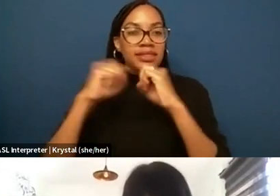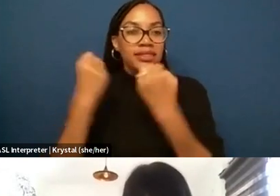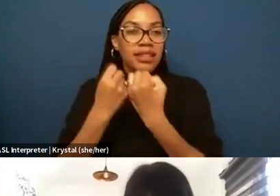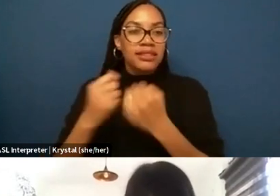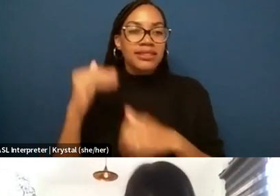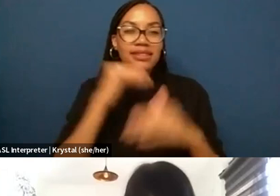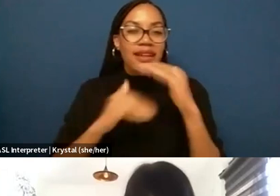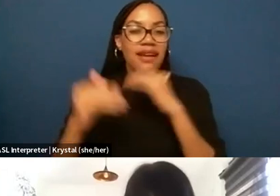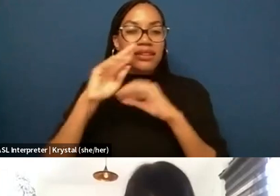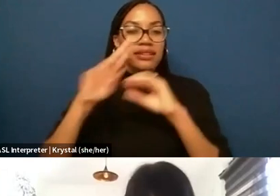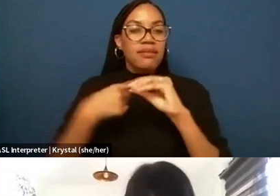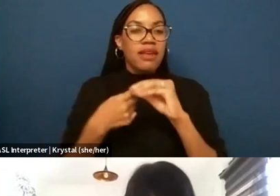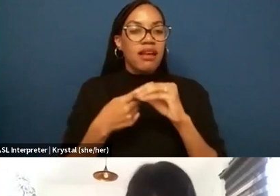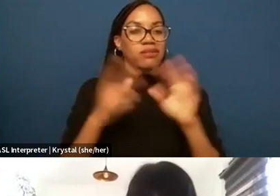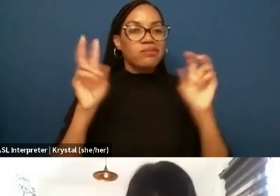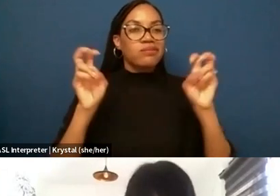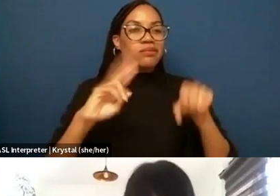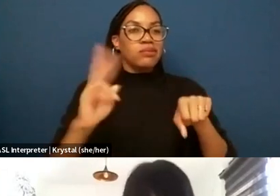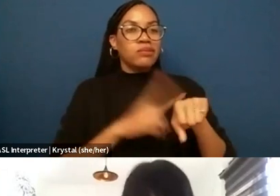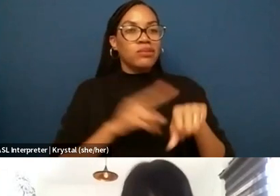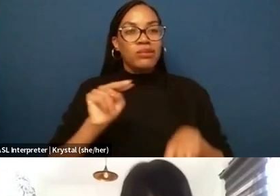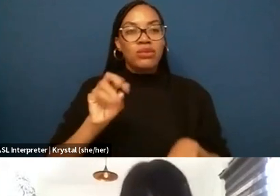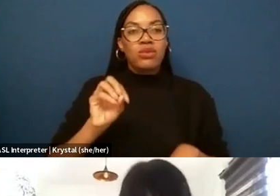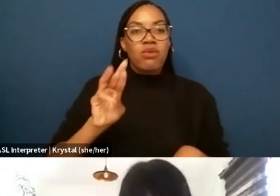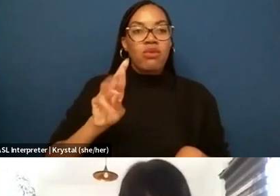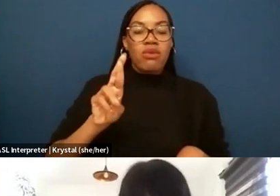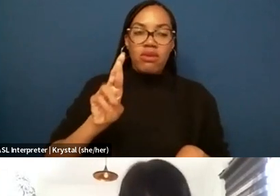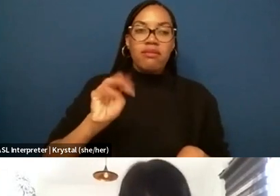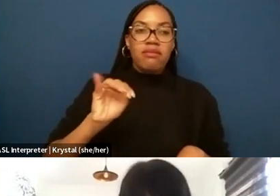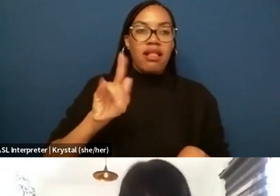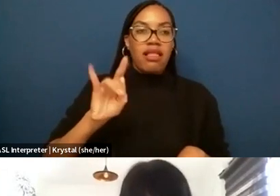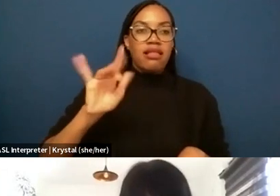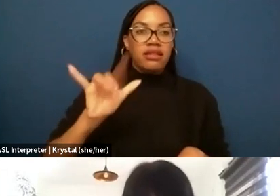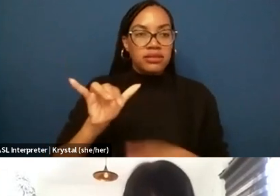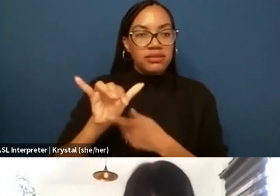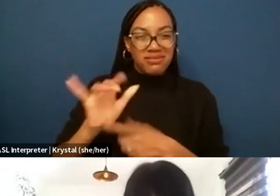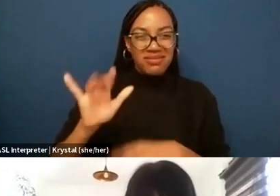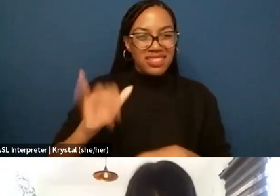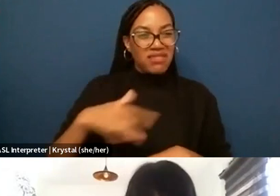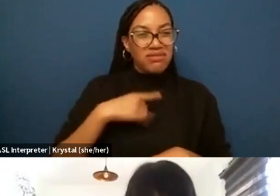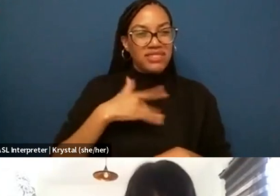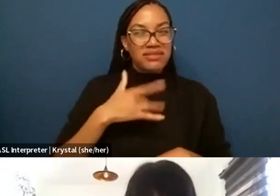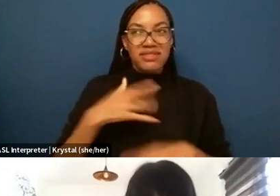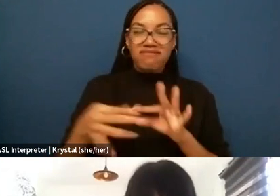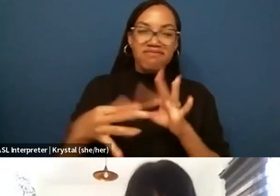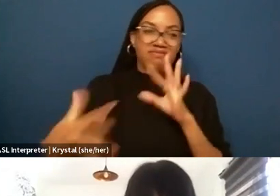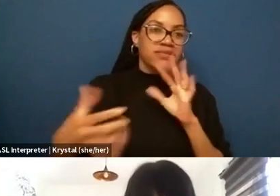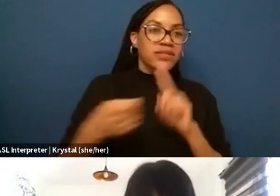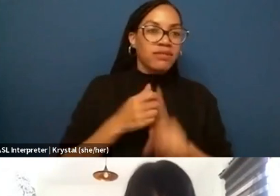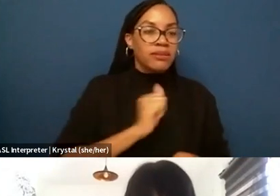normality. This normality that disconnects us from ourselves, from others, spirit,